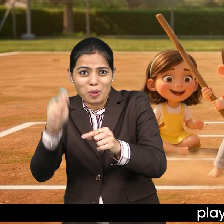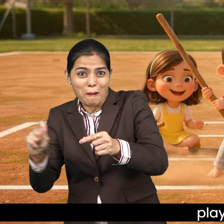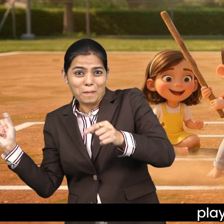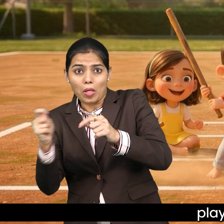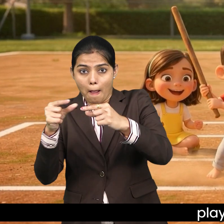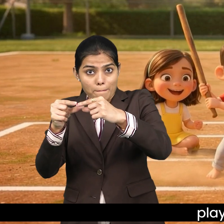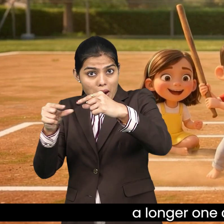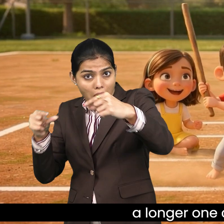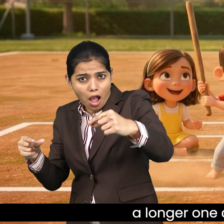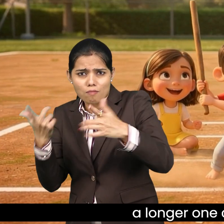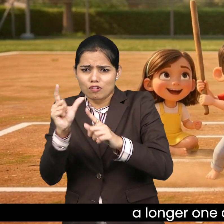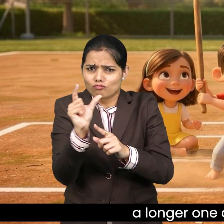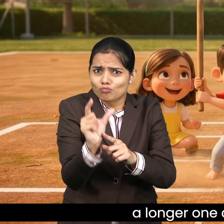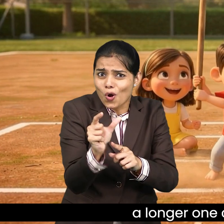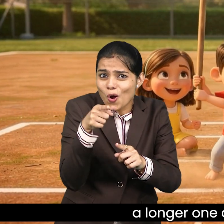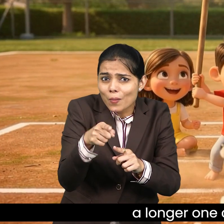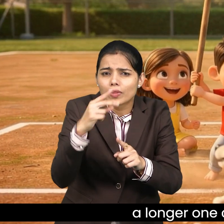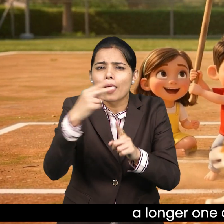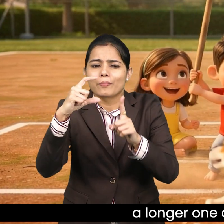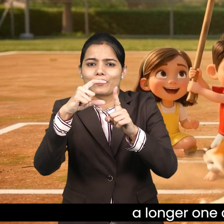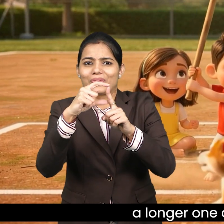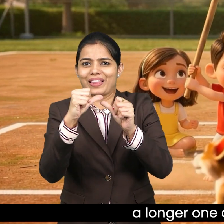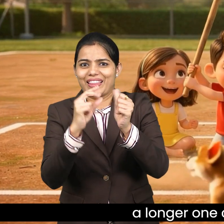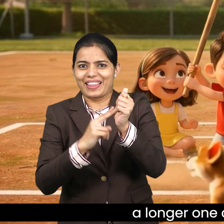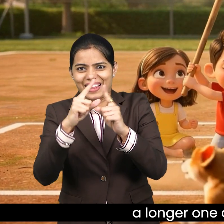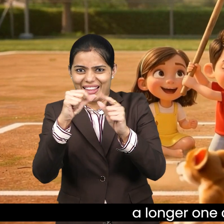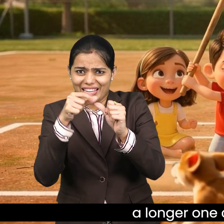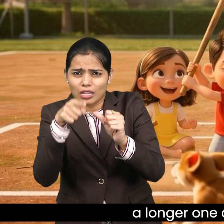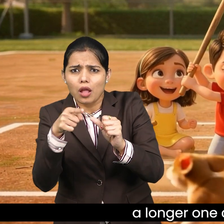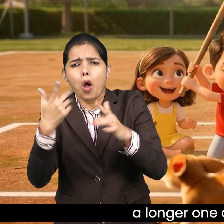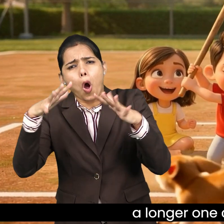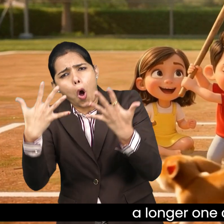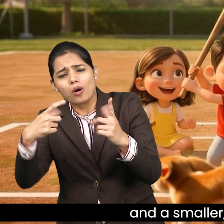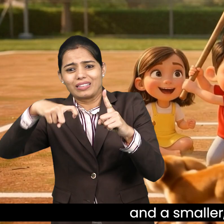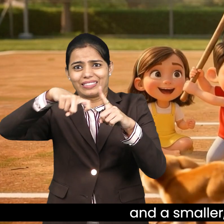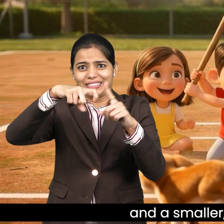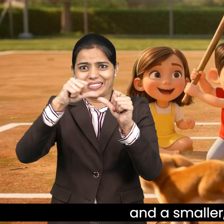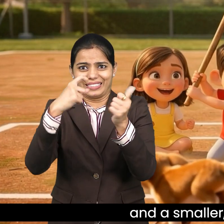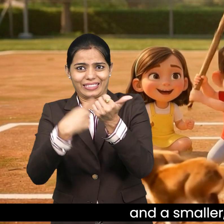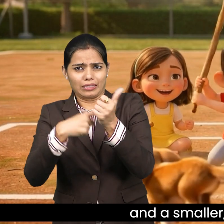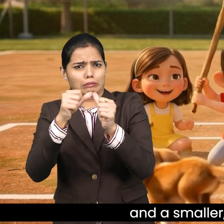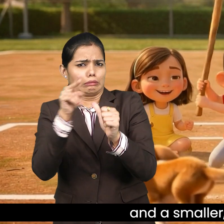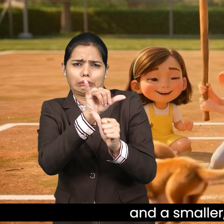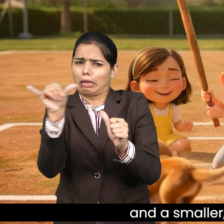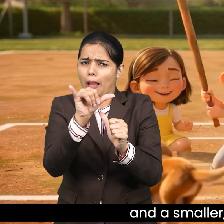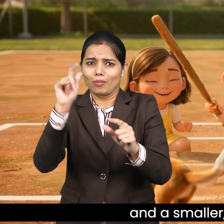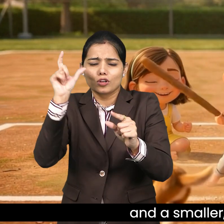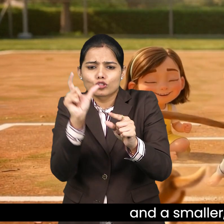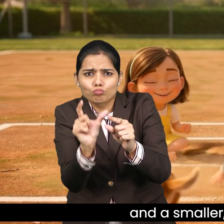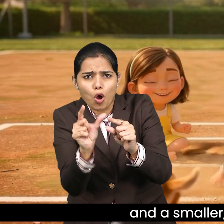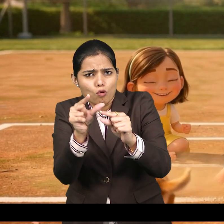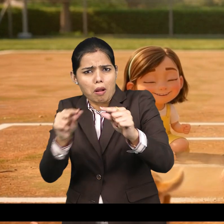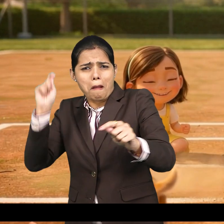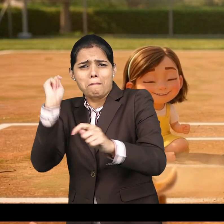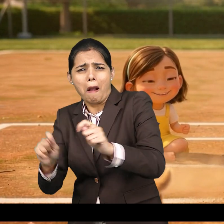sticks. A longer one called Danda or Karra and a smaller pointed one called